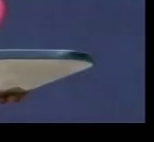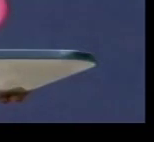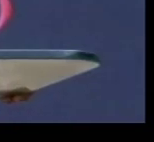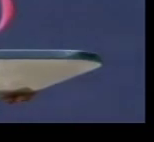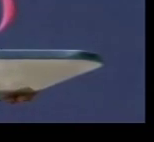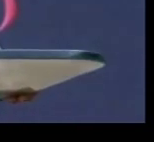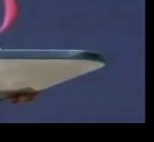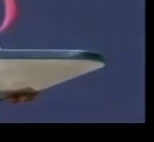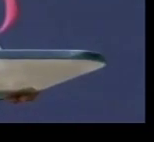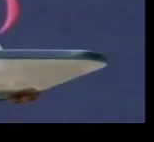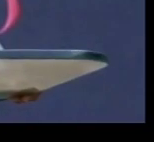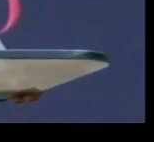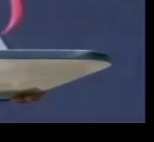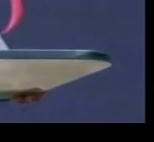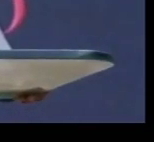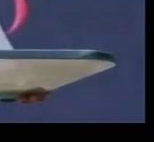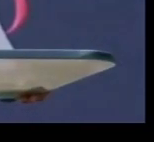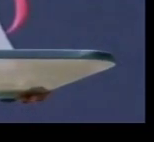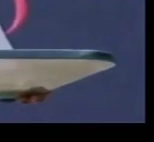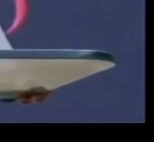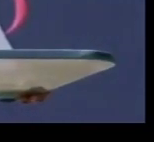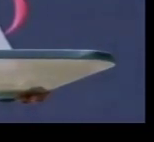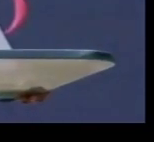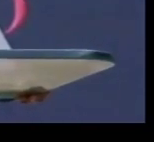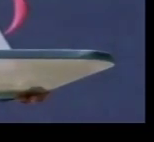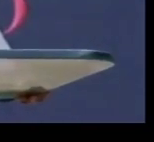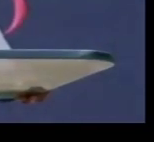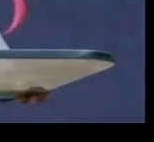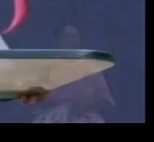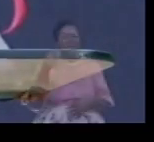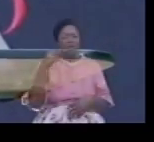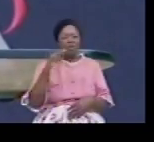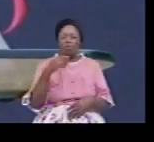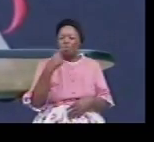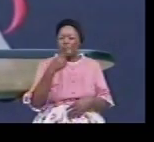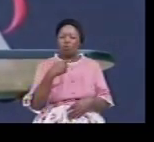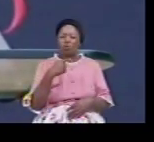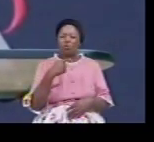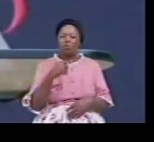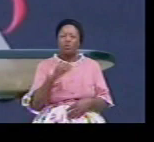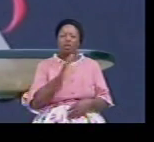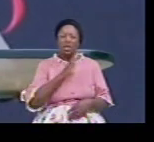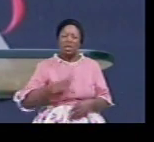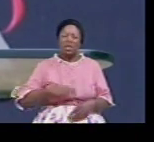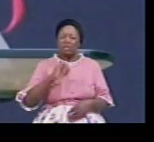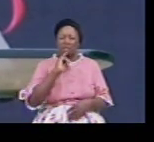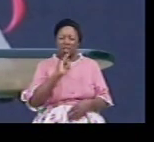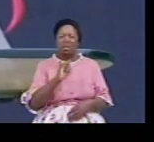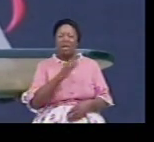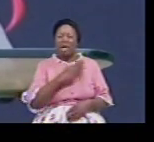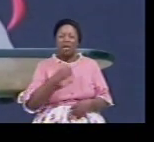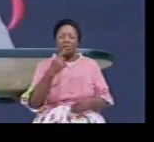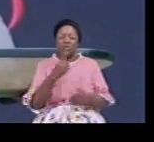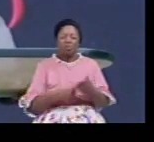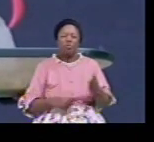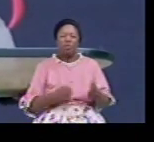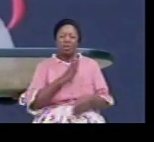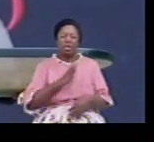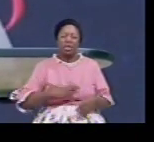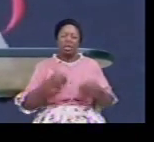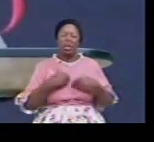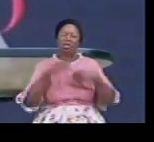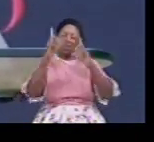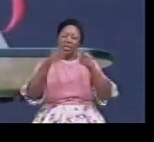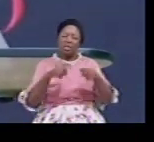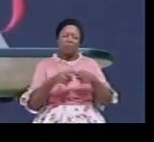view of who Christ is, of what Christ has come to do, and what Christ will effect